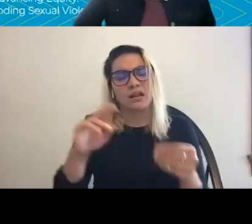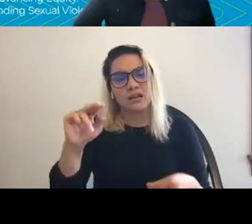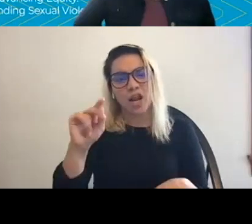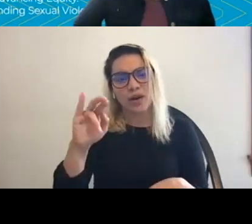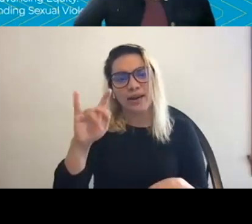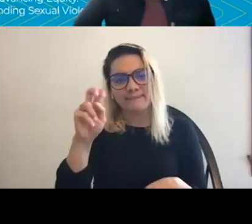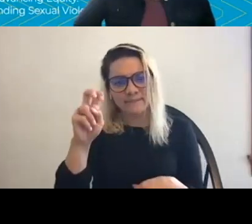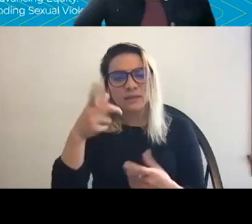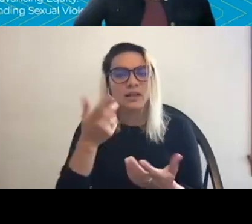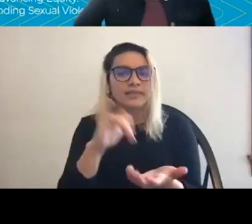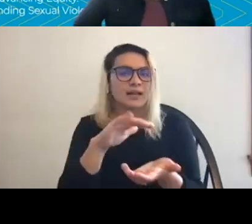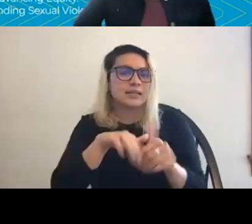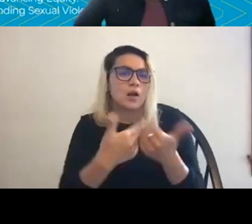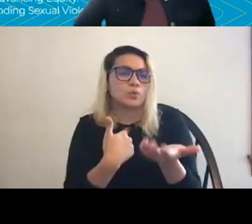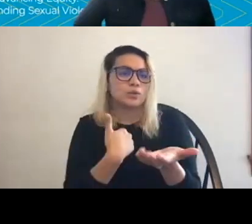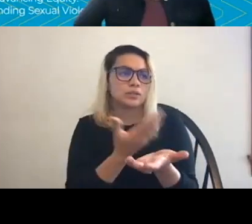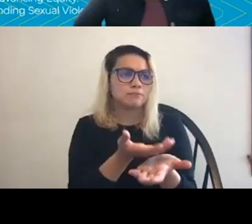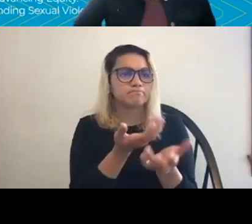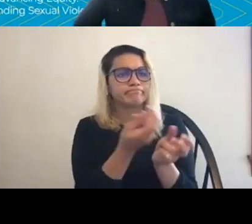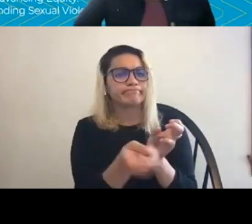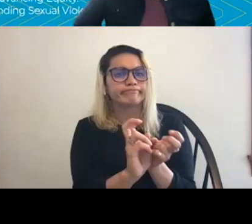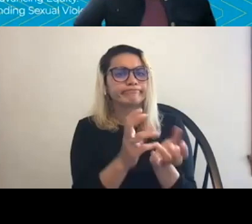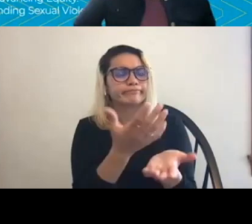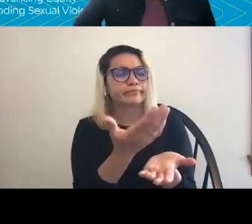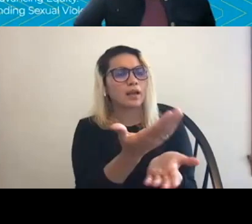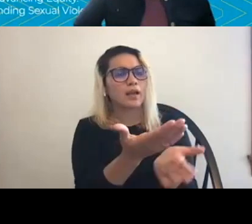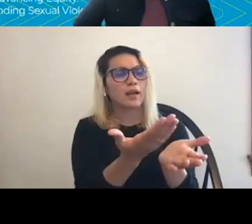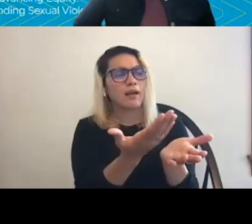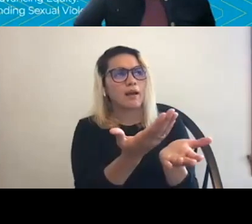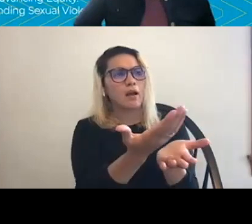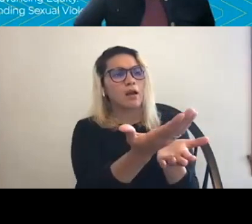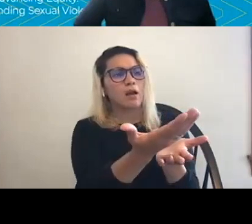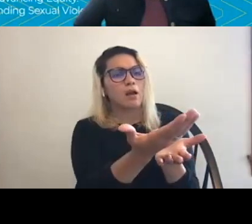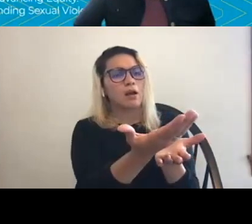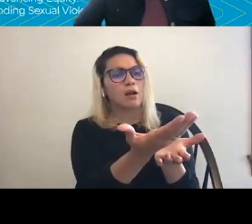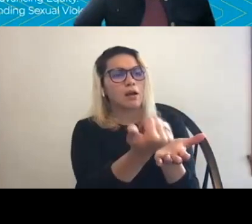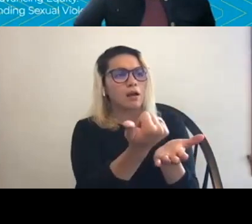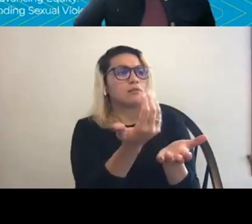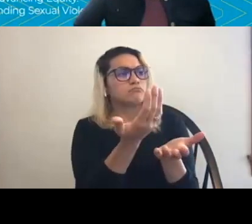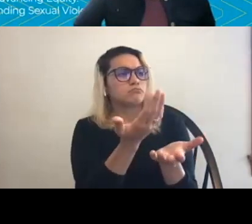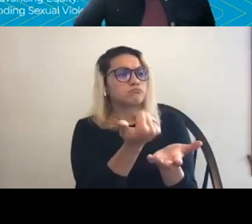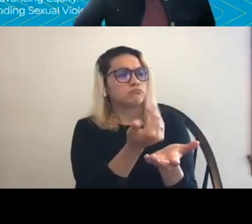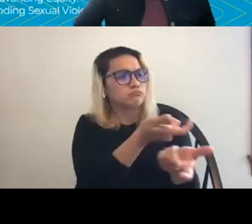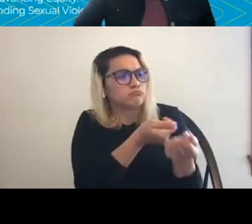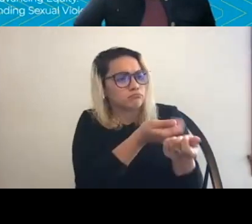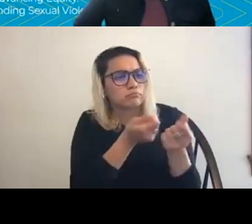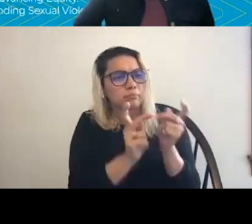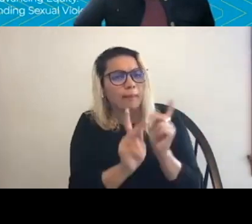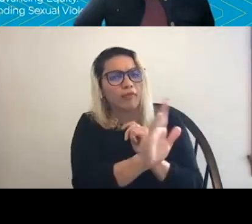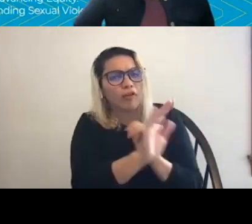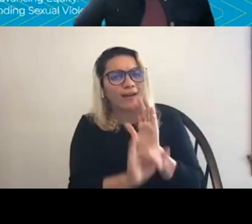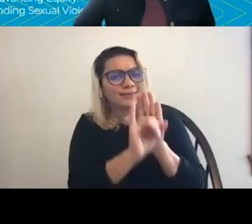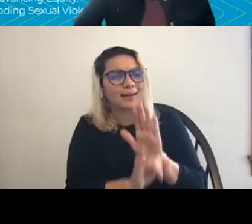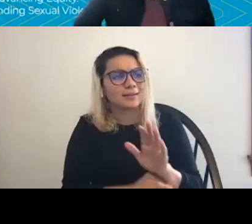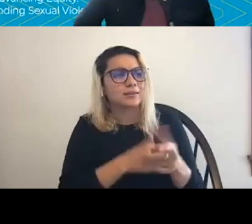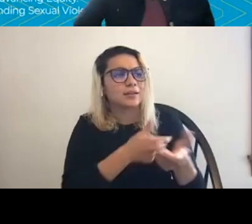which we call folks like very clearly into the identities that way too often we'll try to say, oh, well,